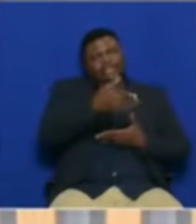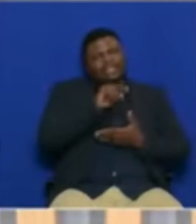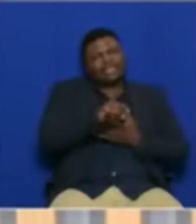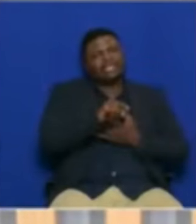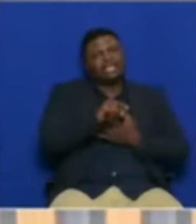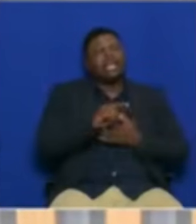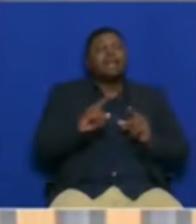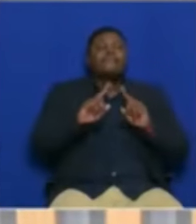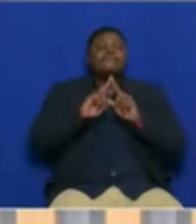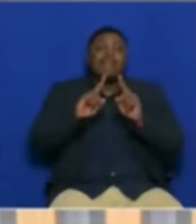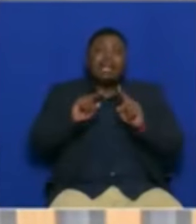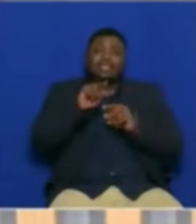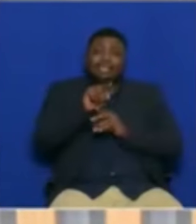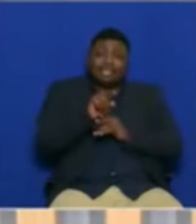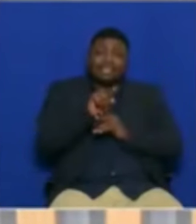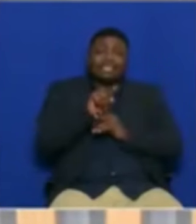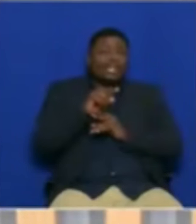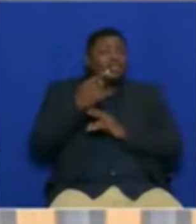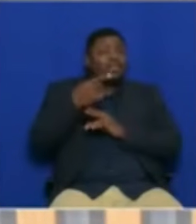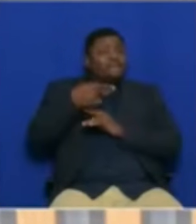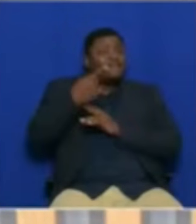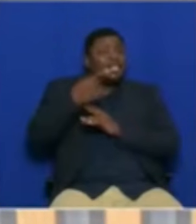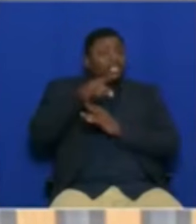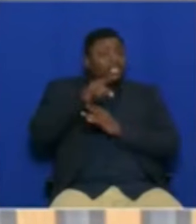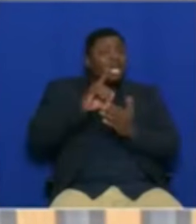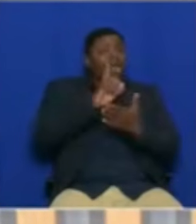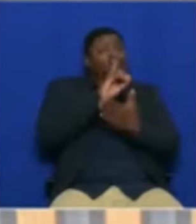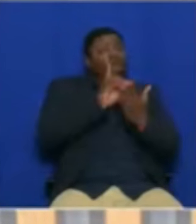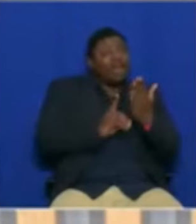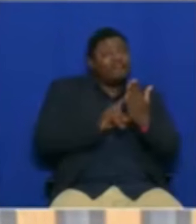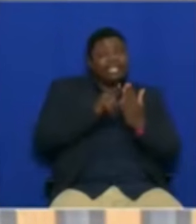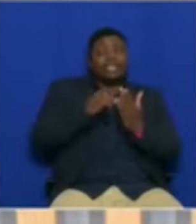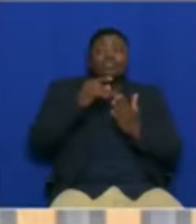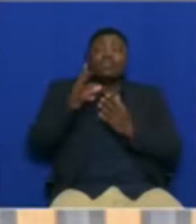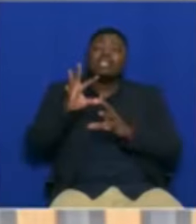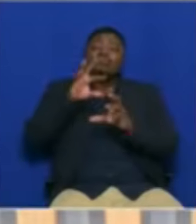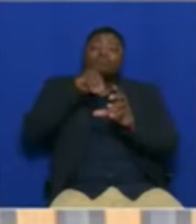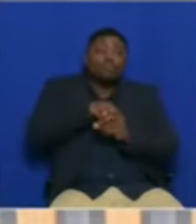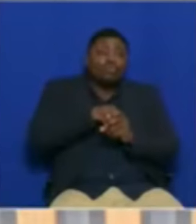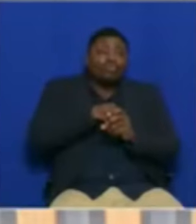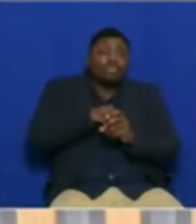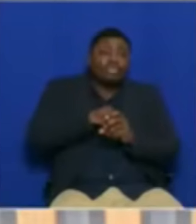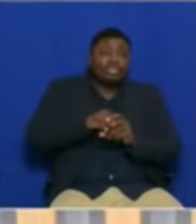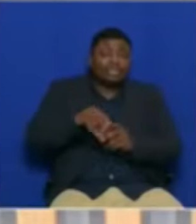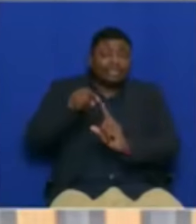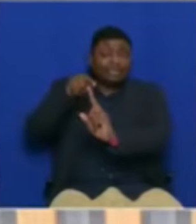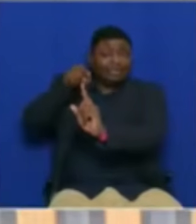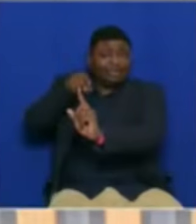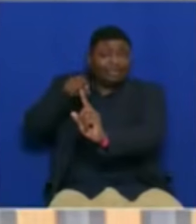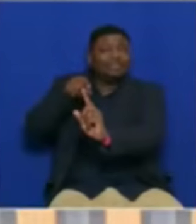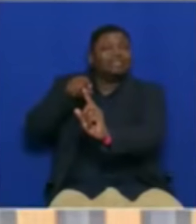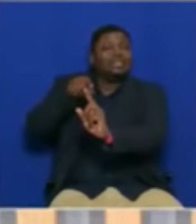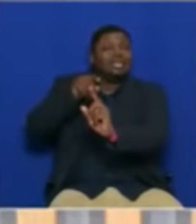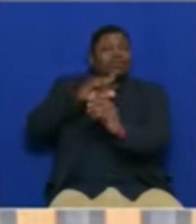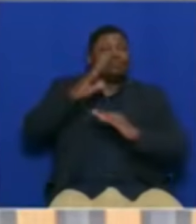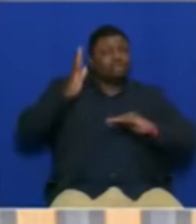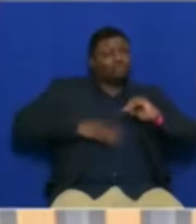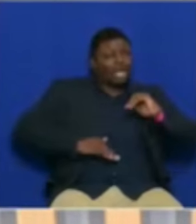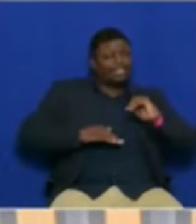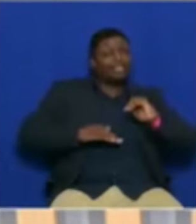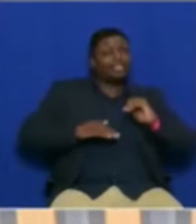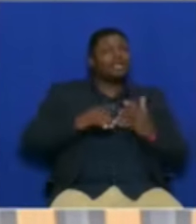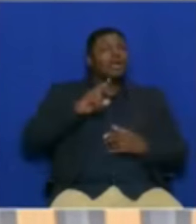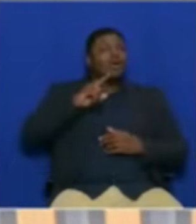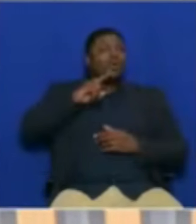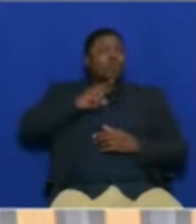draft charge sheet, that you include her under this charge that she was placed on the